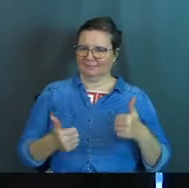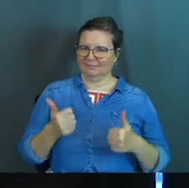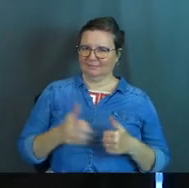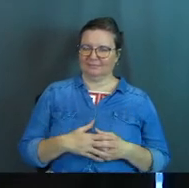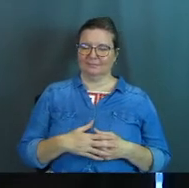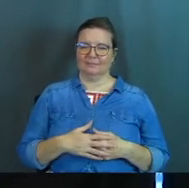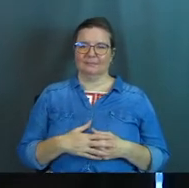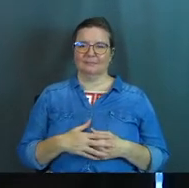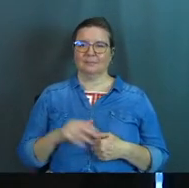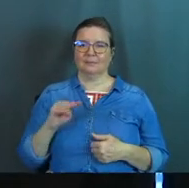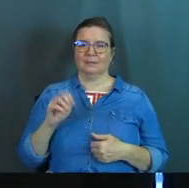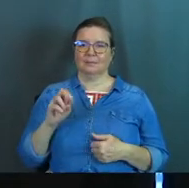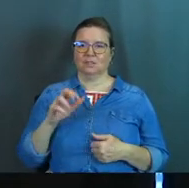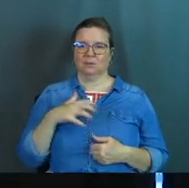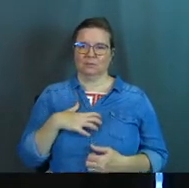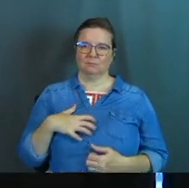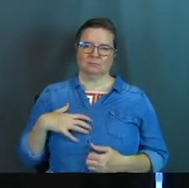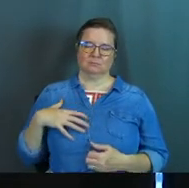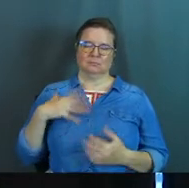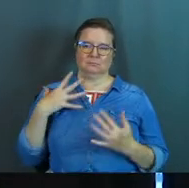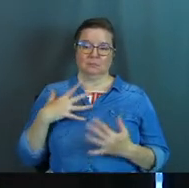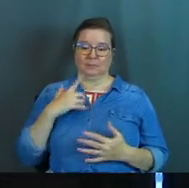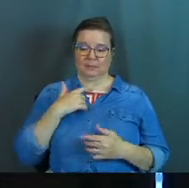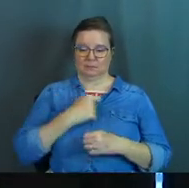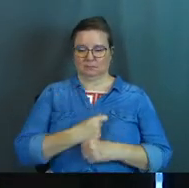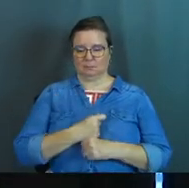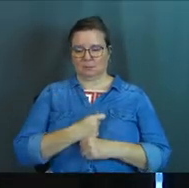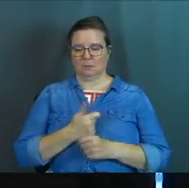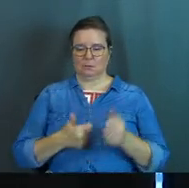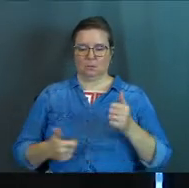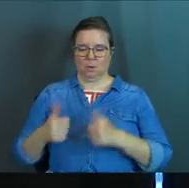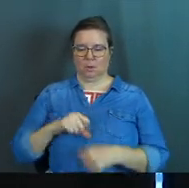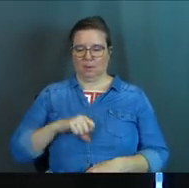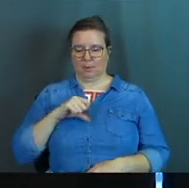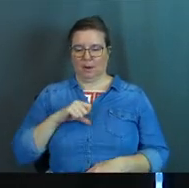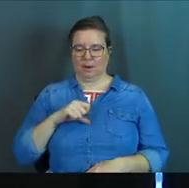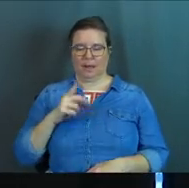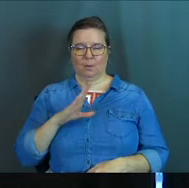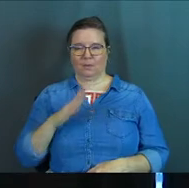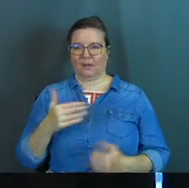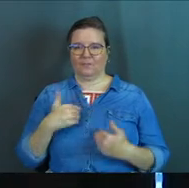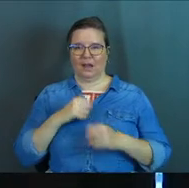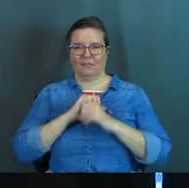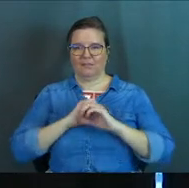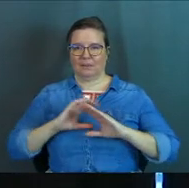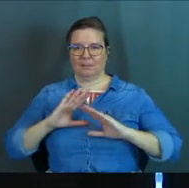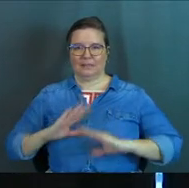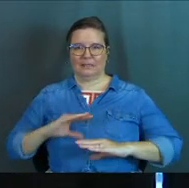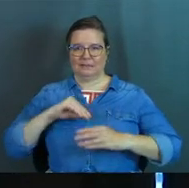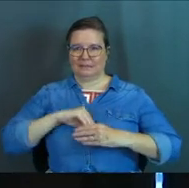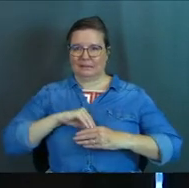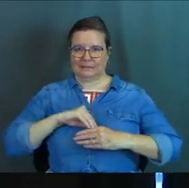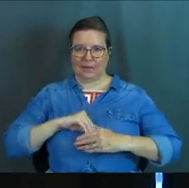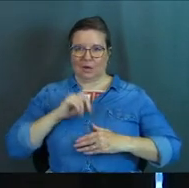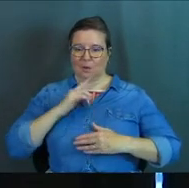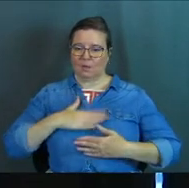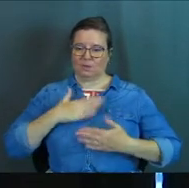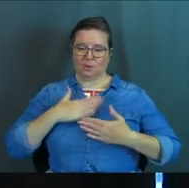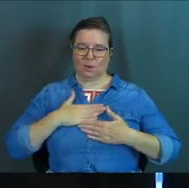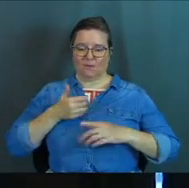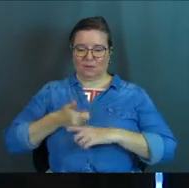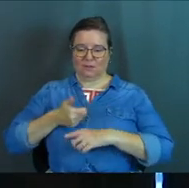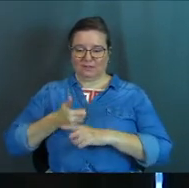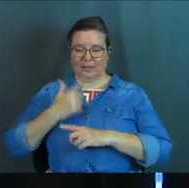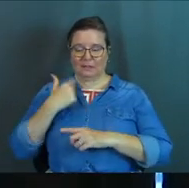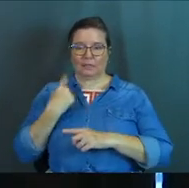And then misery. Because I'm bound with superiority pride like Haman, I will never have peace or real joy in anything for